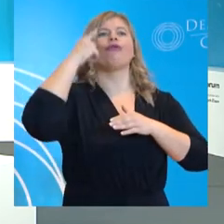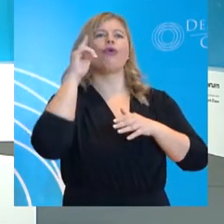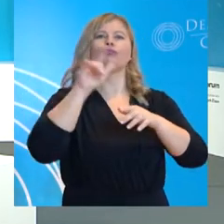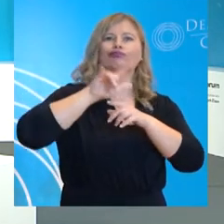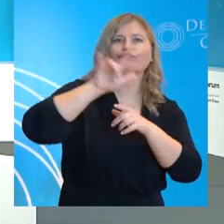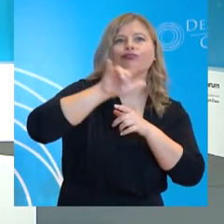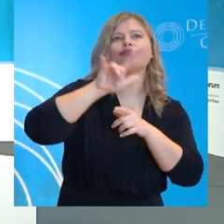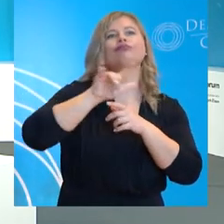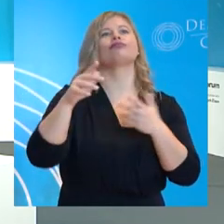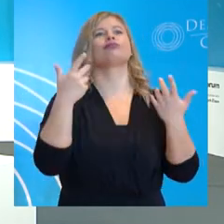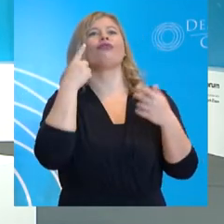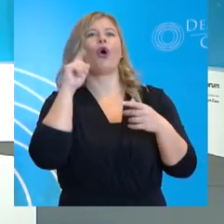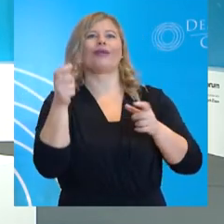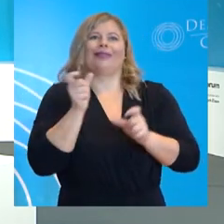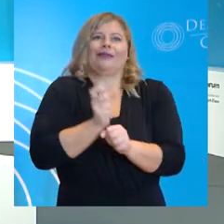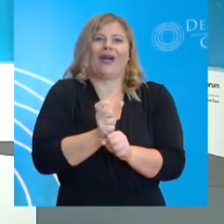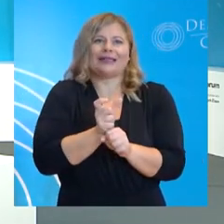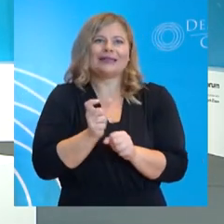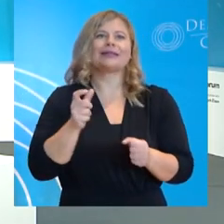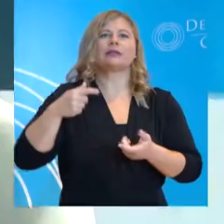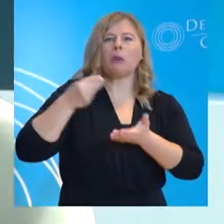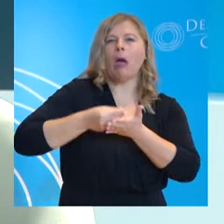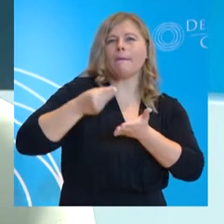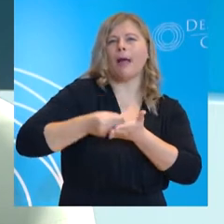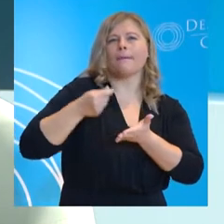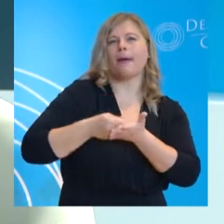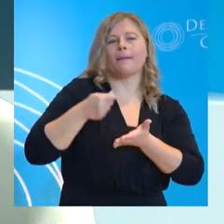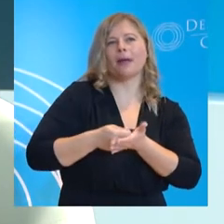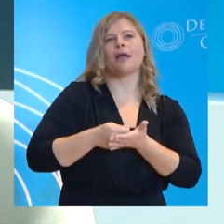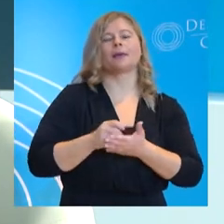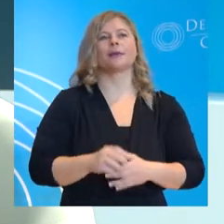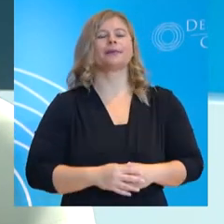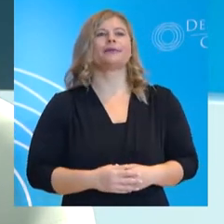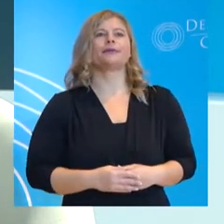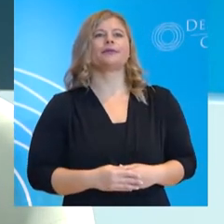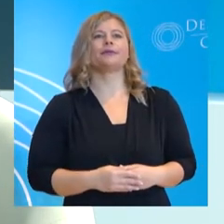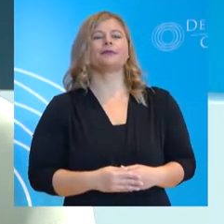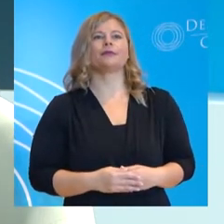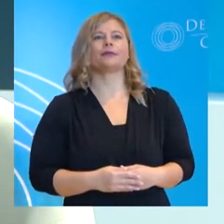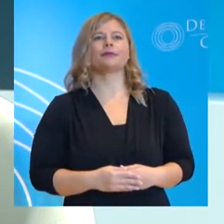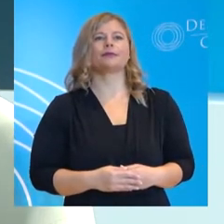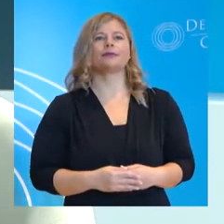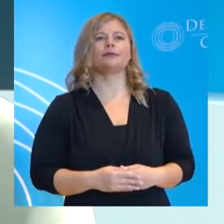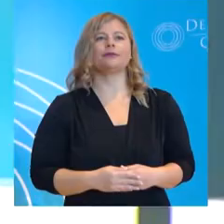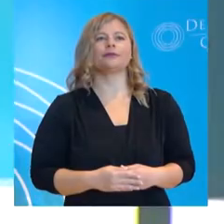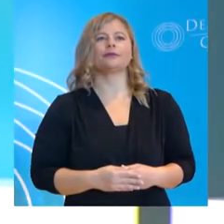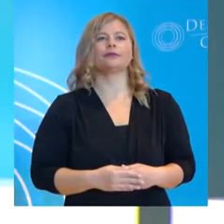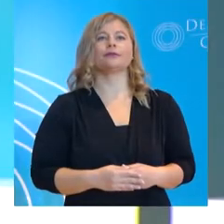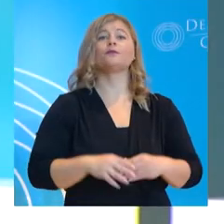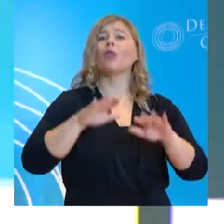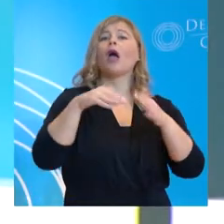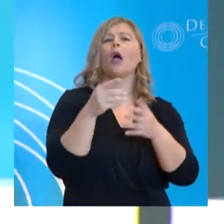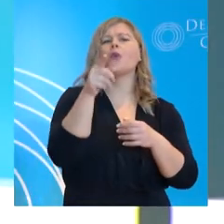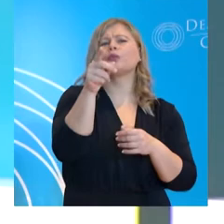Well, it's a step in the right direction. Right. Just don't buy French diesel-powered submarines, because that could get you